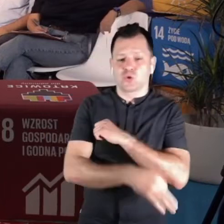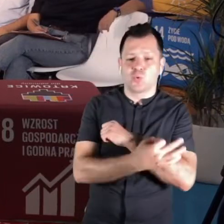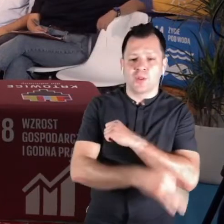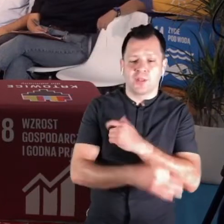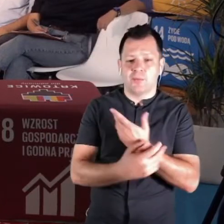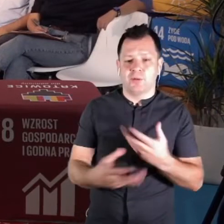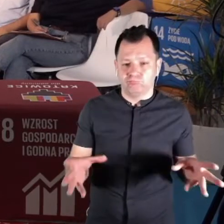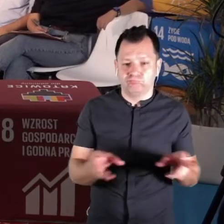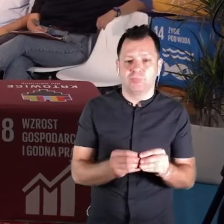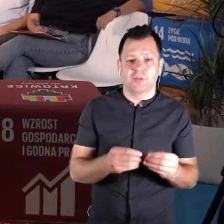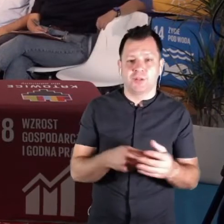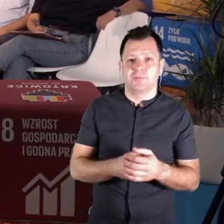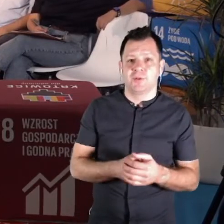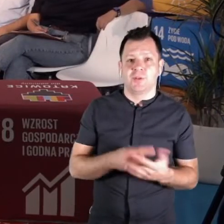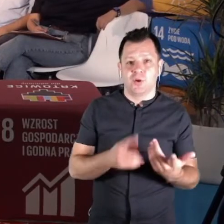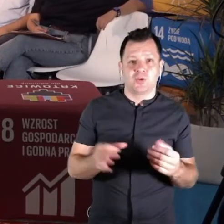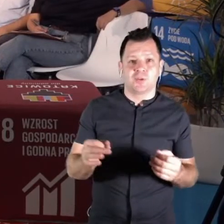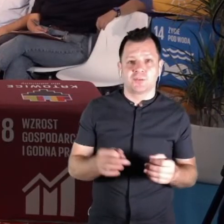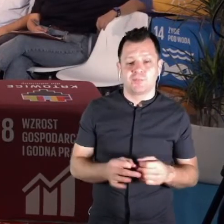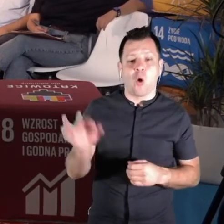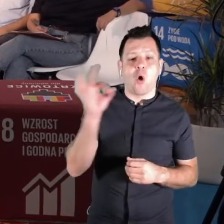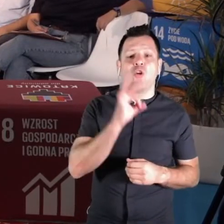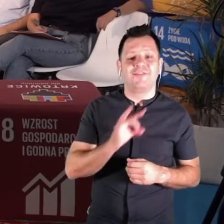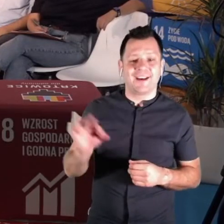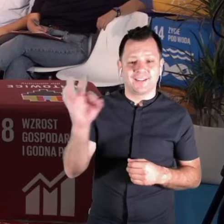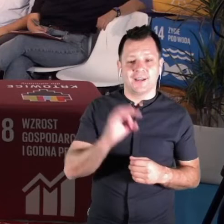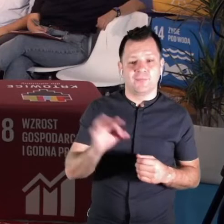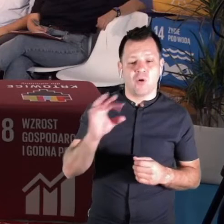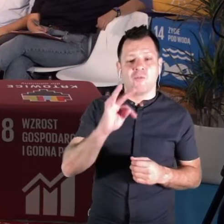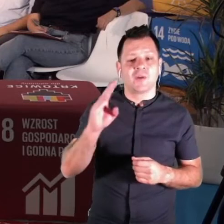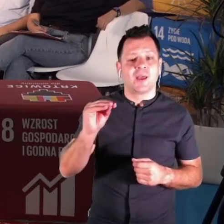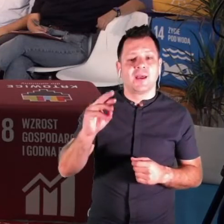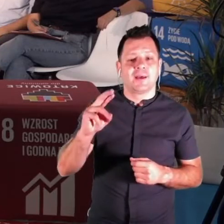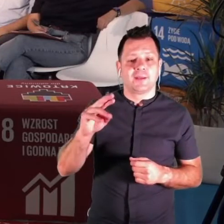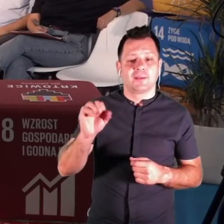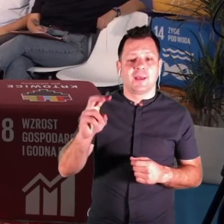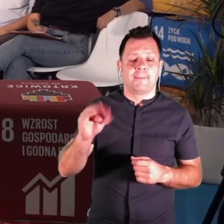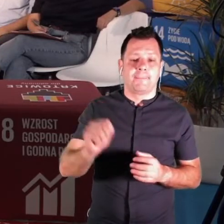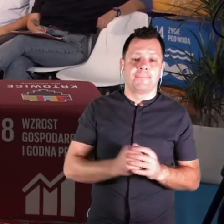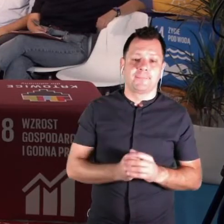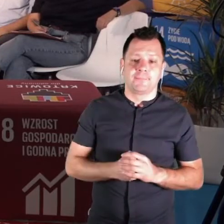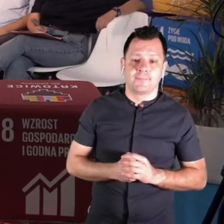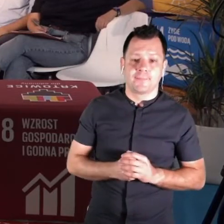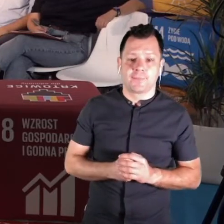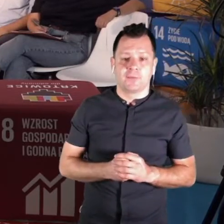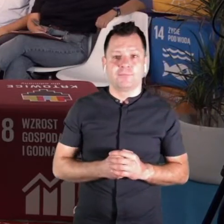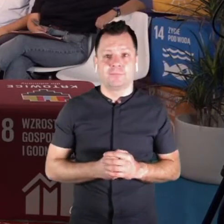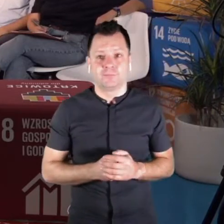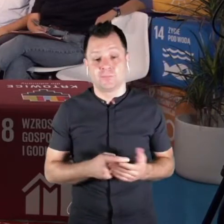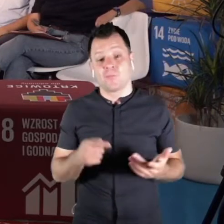took much longer than the 2 months of writing it down and give it to lawyers, but this was more